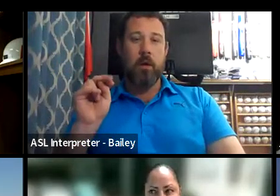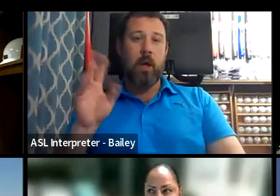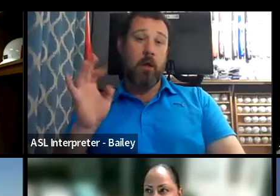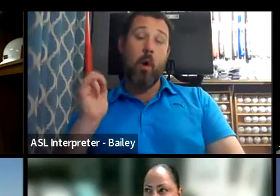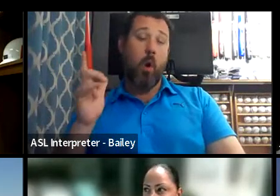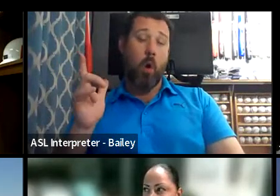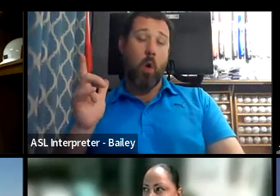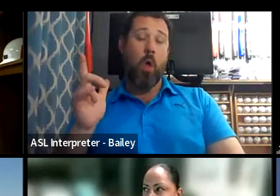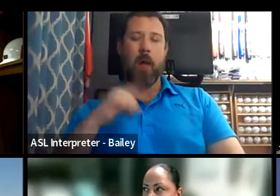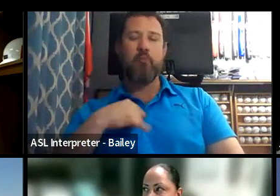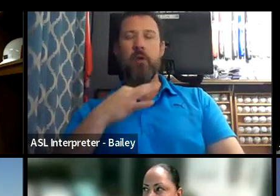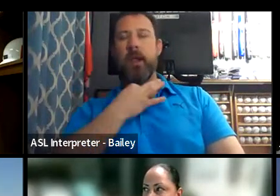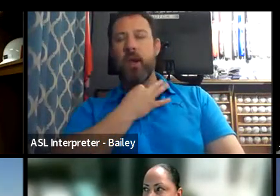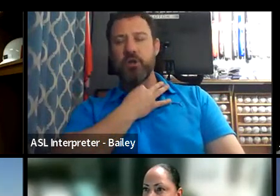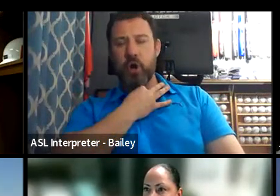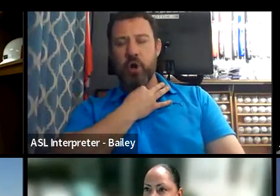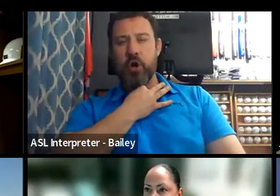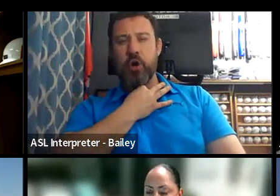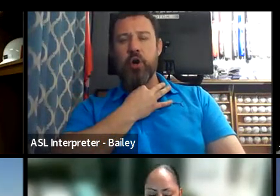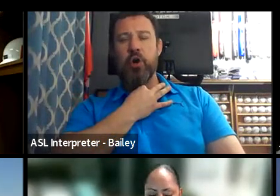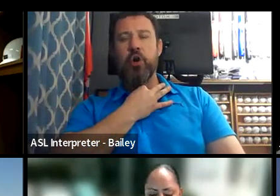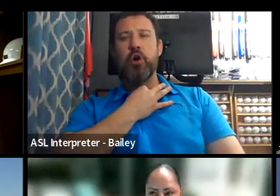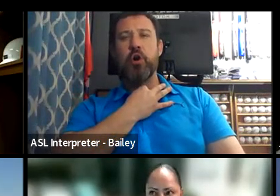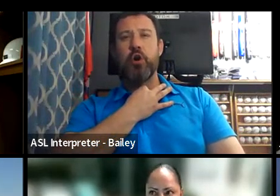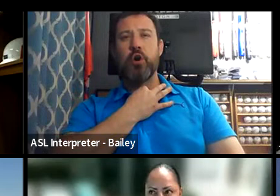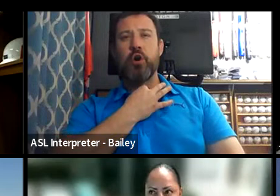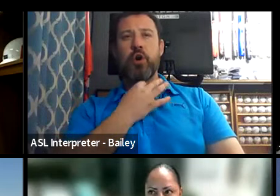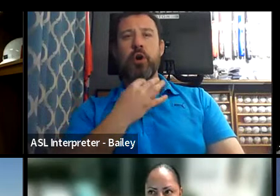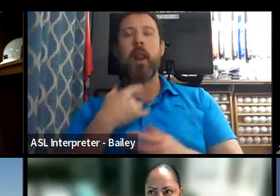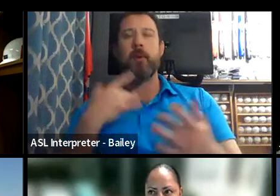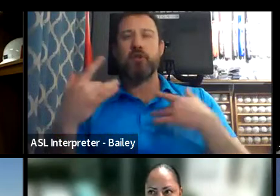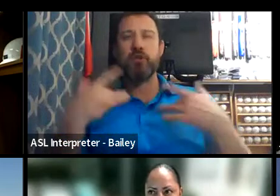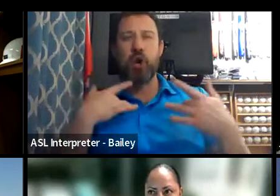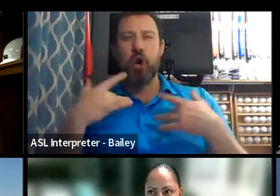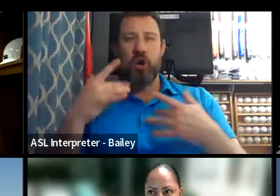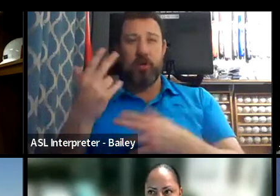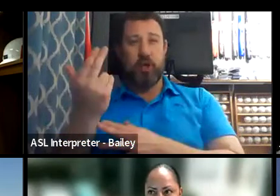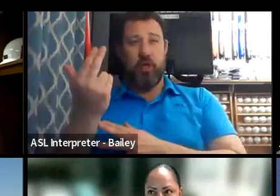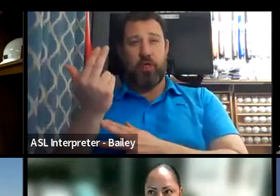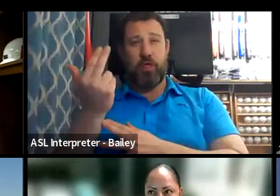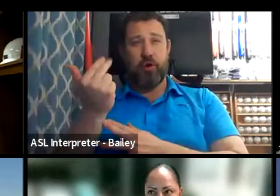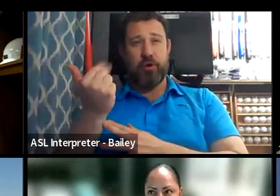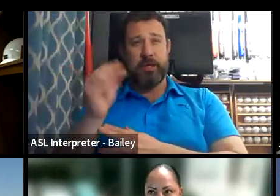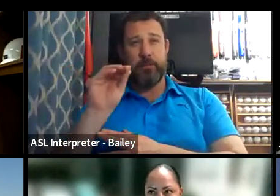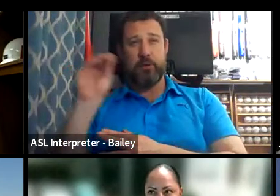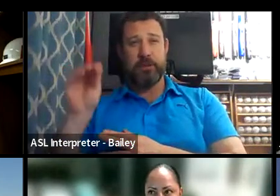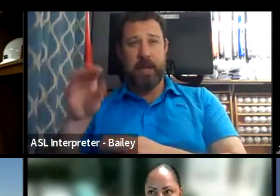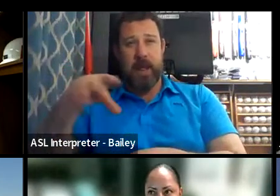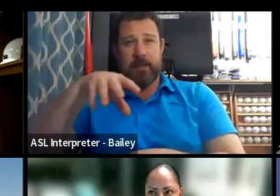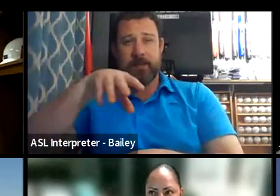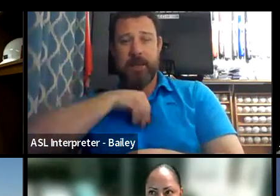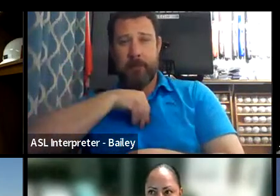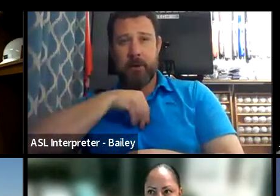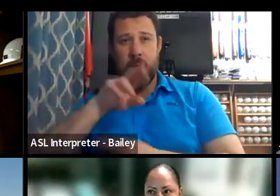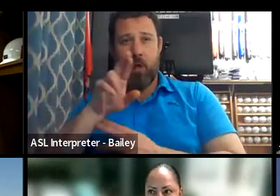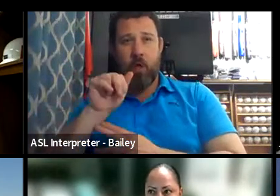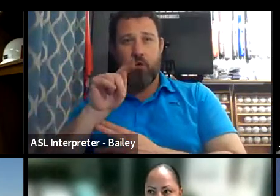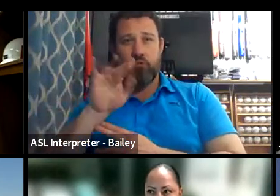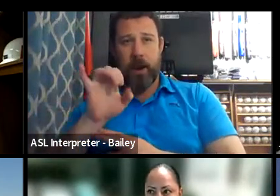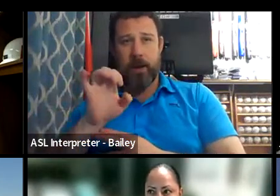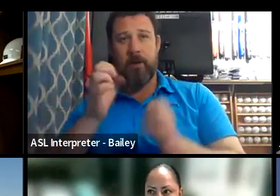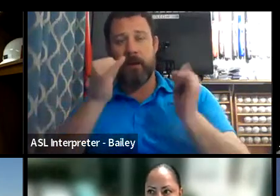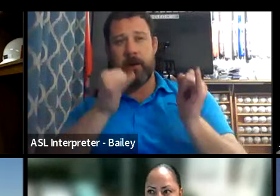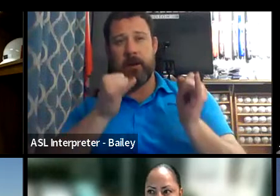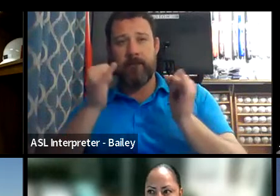I'm really quite concerned. I think you had mentioned, Juan, that there was a 13% acceptable rate of